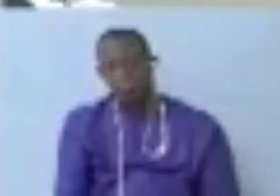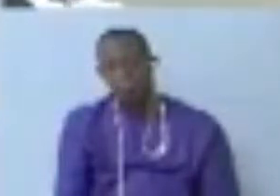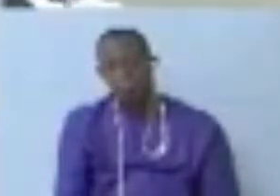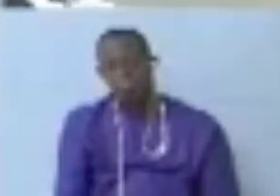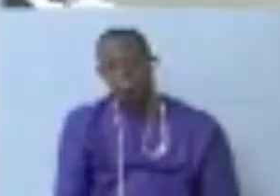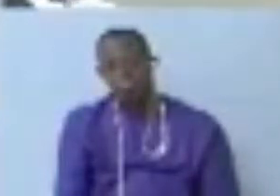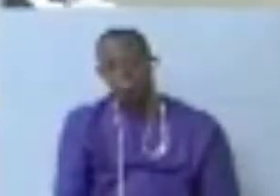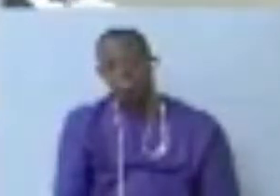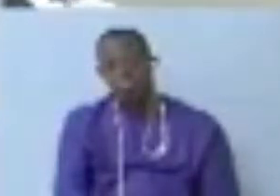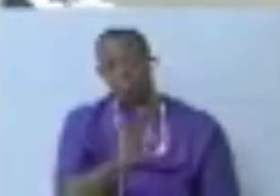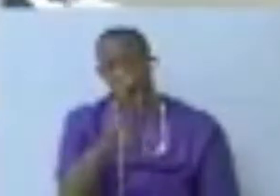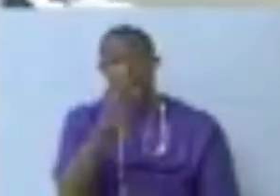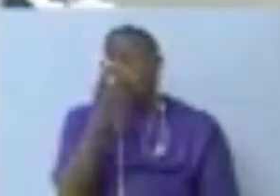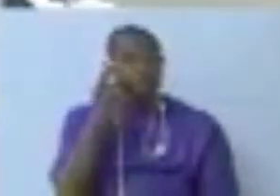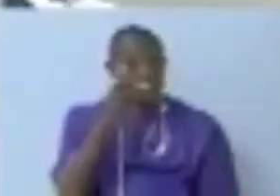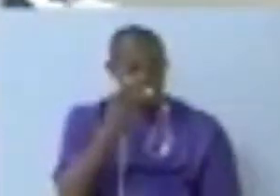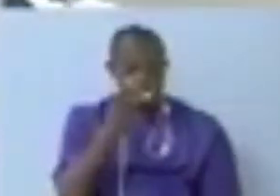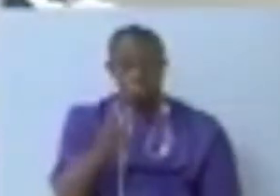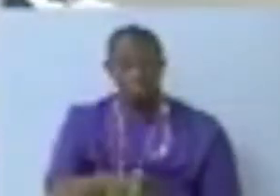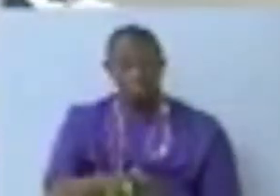And on the next page,